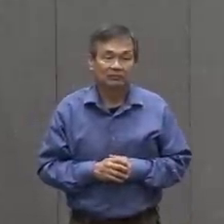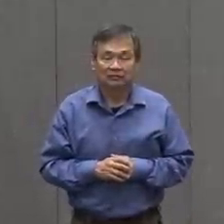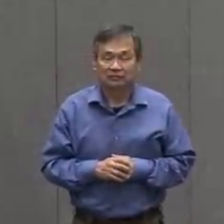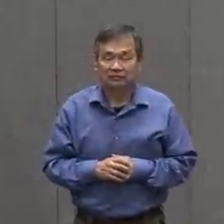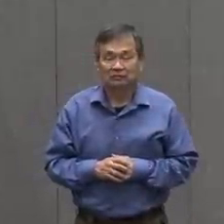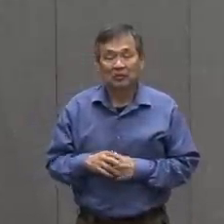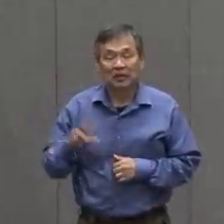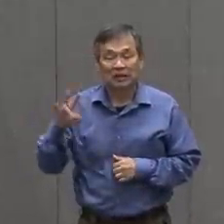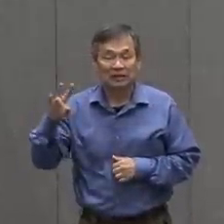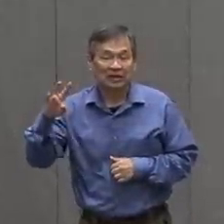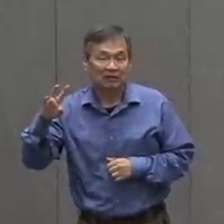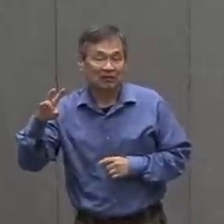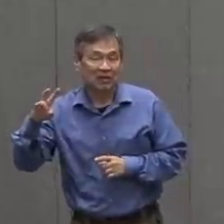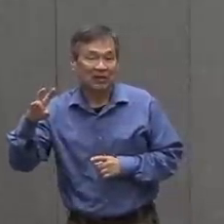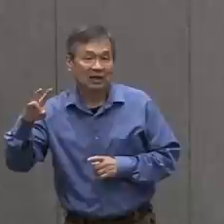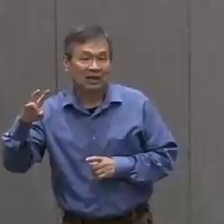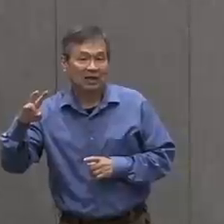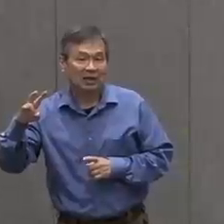plus